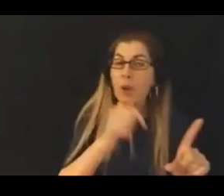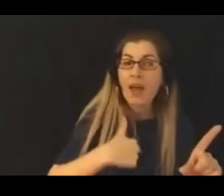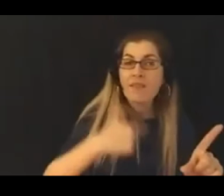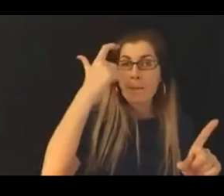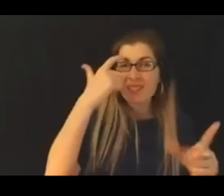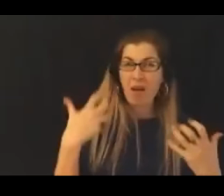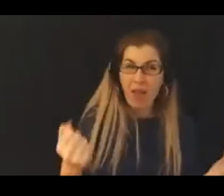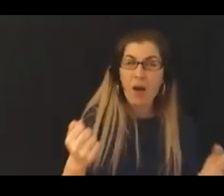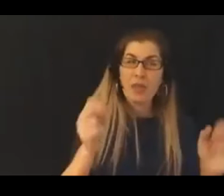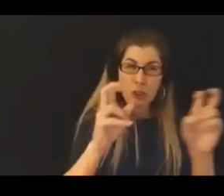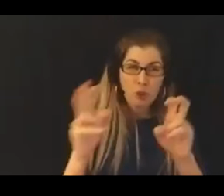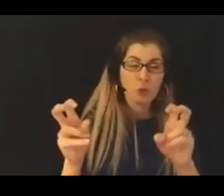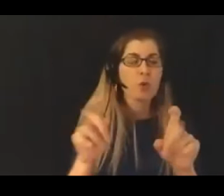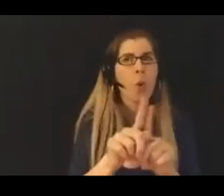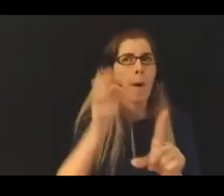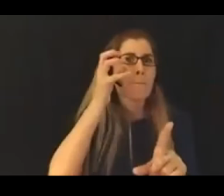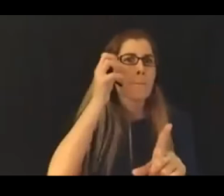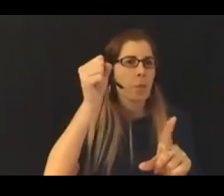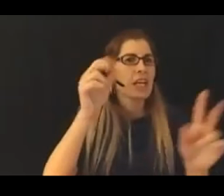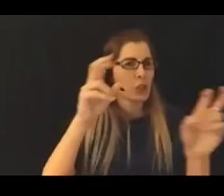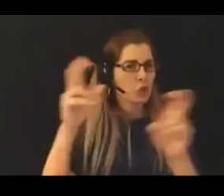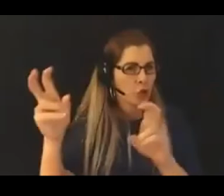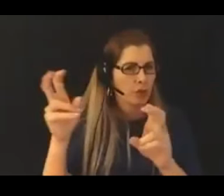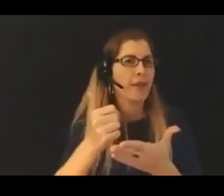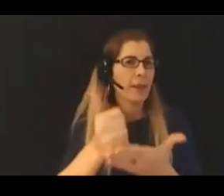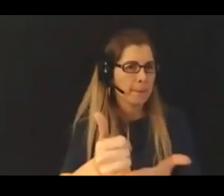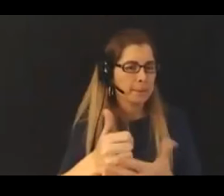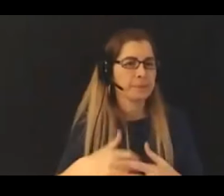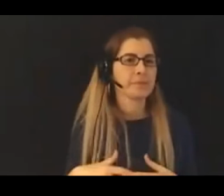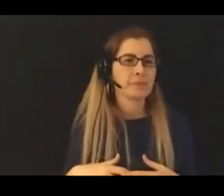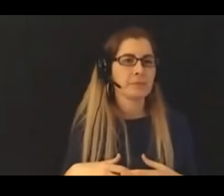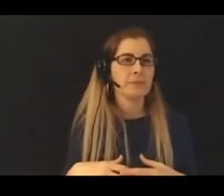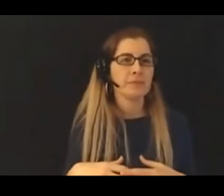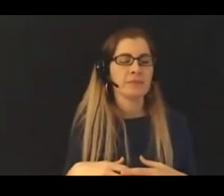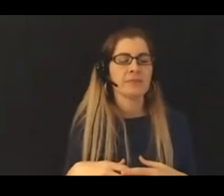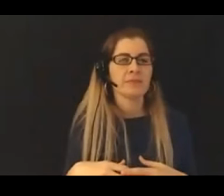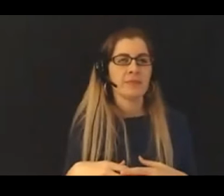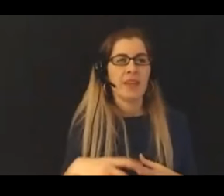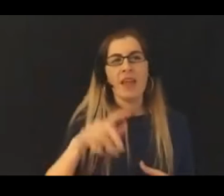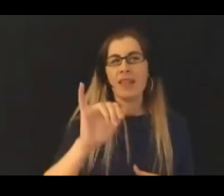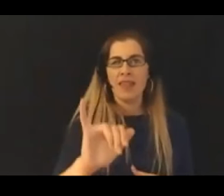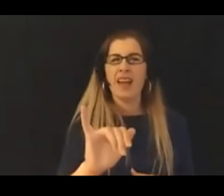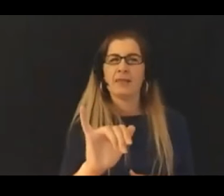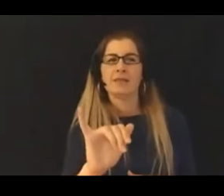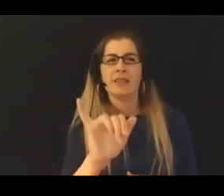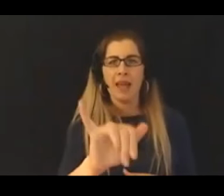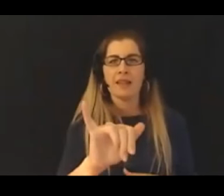movement disorders, and with memory disorders. So that's kind of where this work